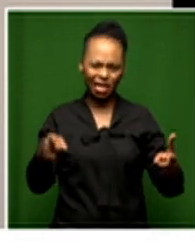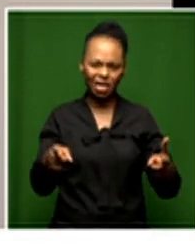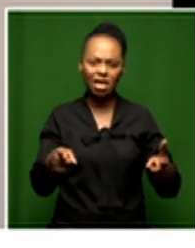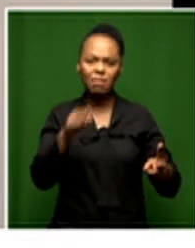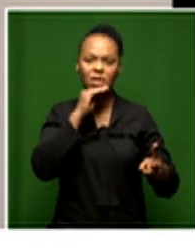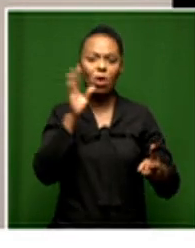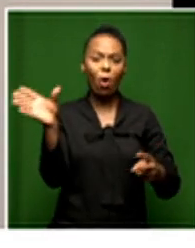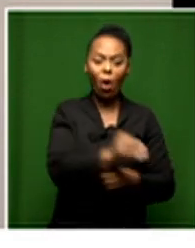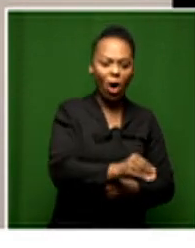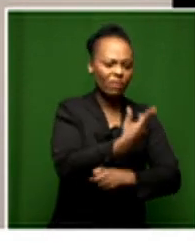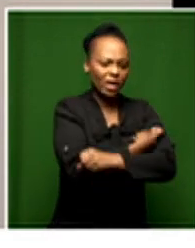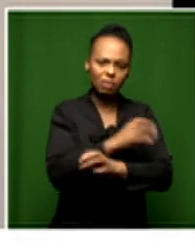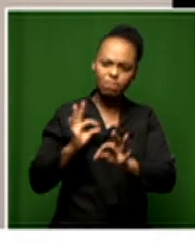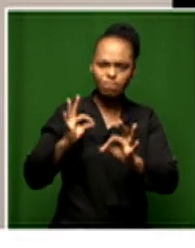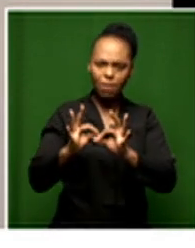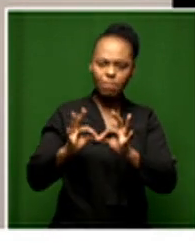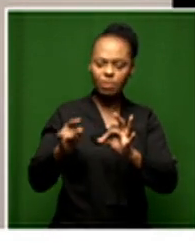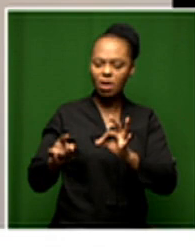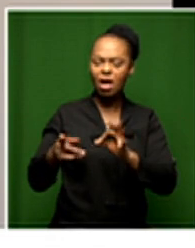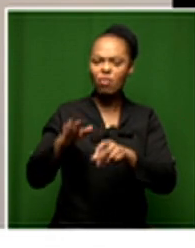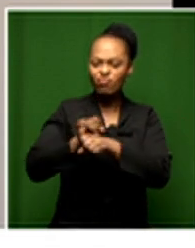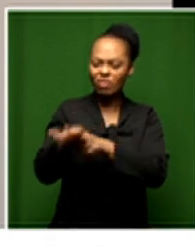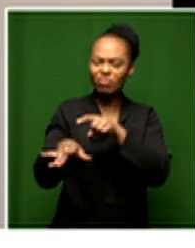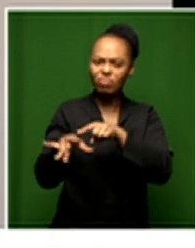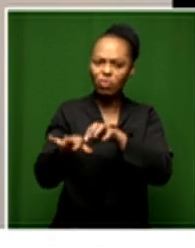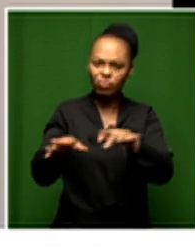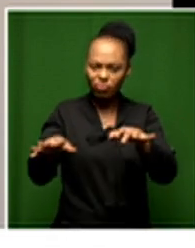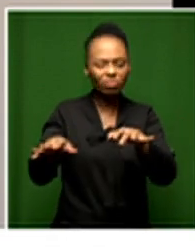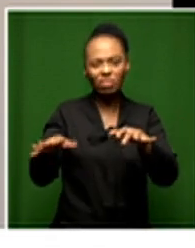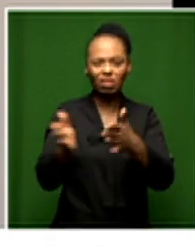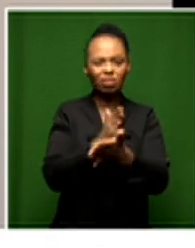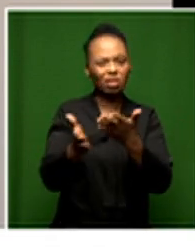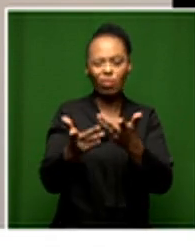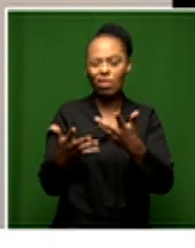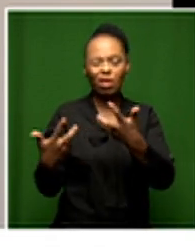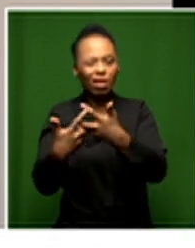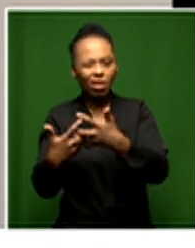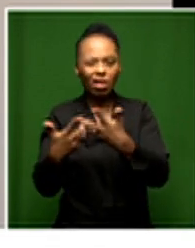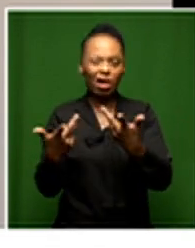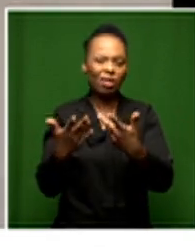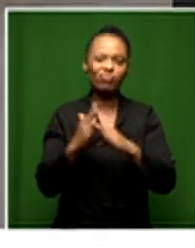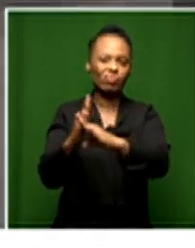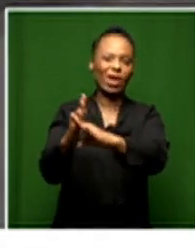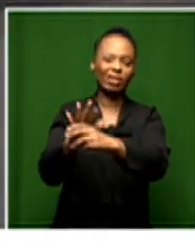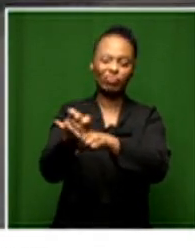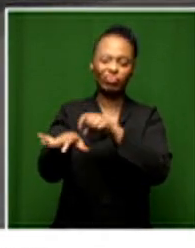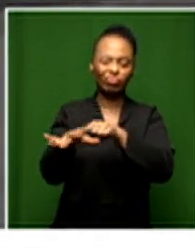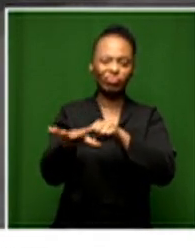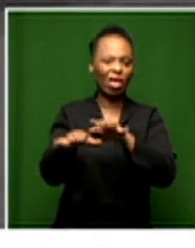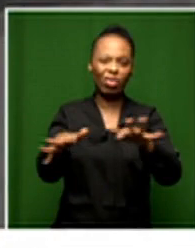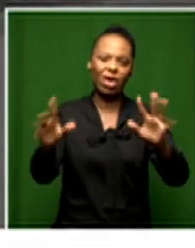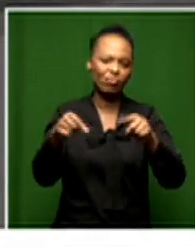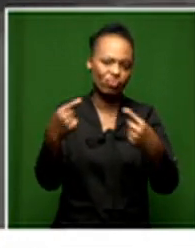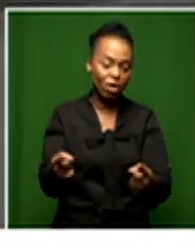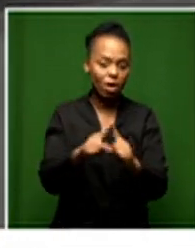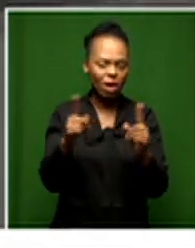efficient with the different variants than the others. But I think that all in all, now